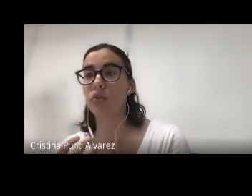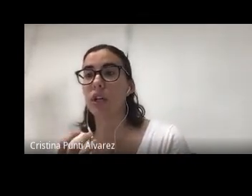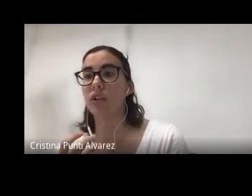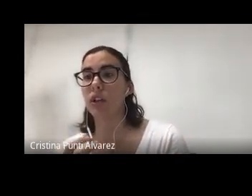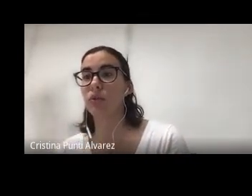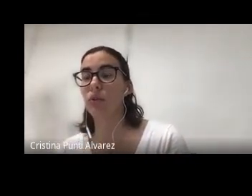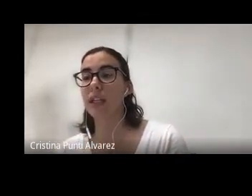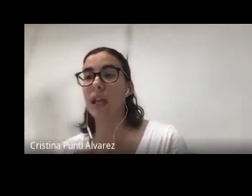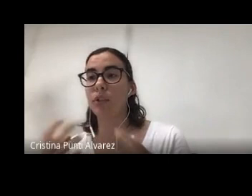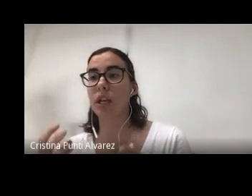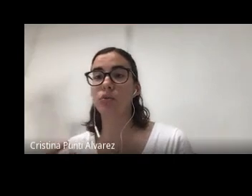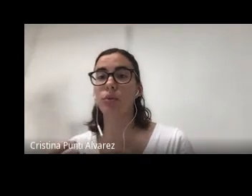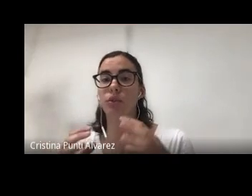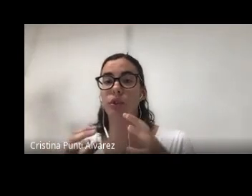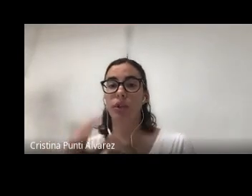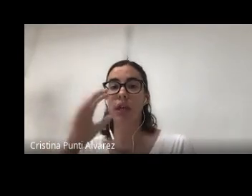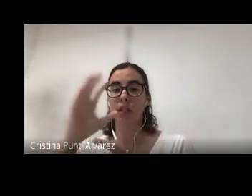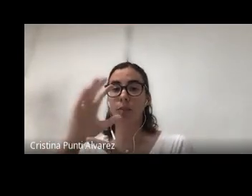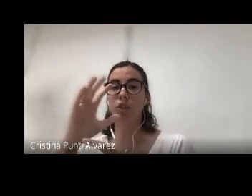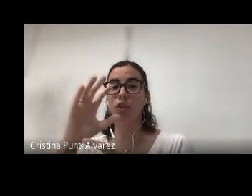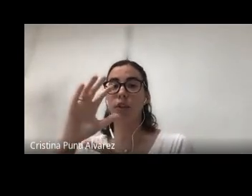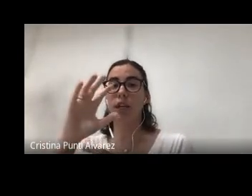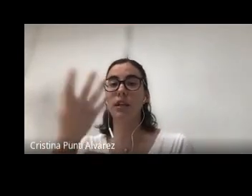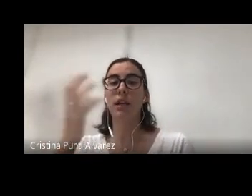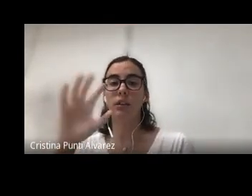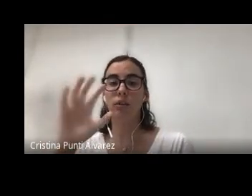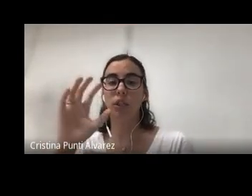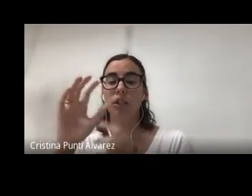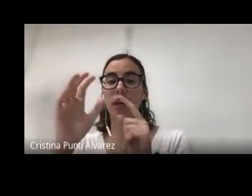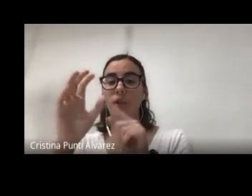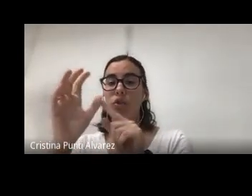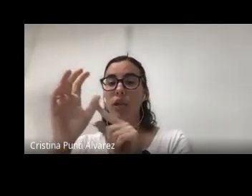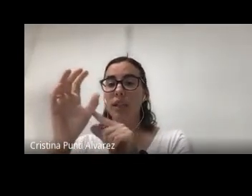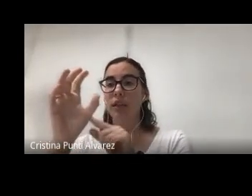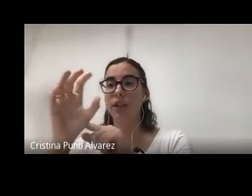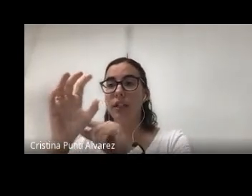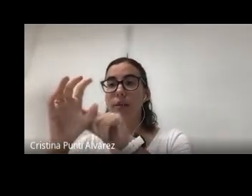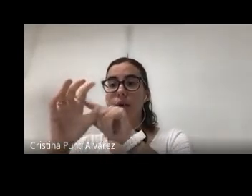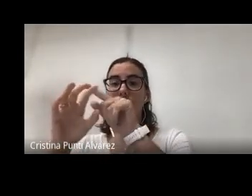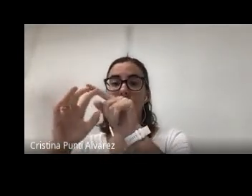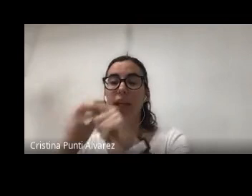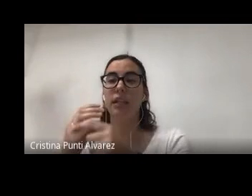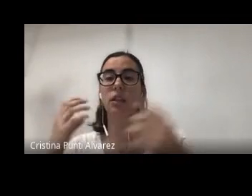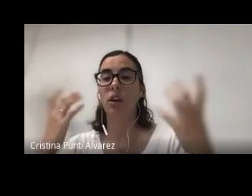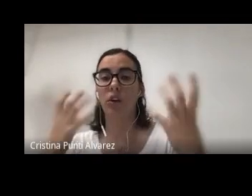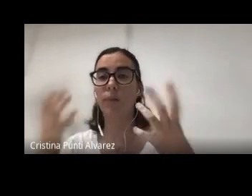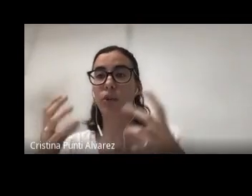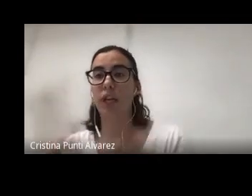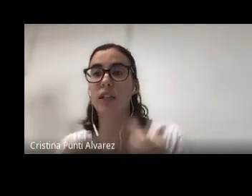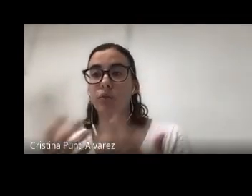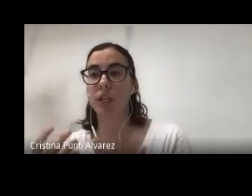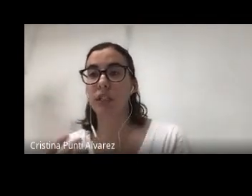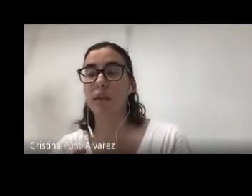the Oculus. And in order to do that, every second we would record the position of the hand, the rotation, and also like the different key points of the hands, of